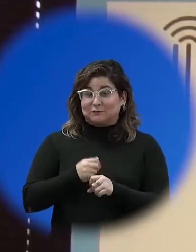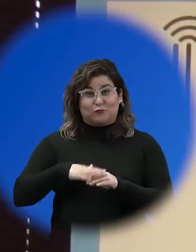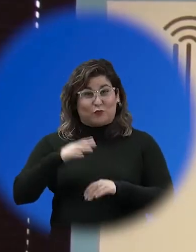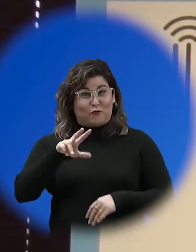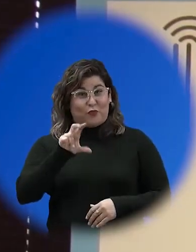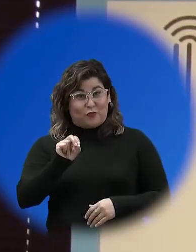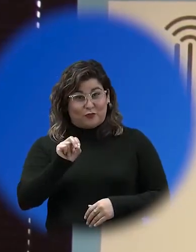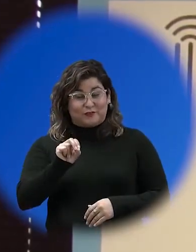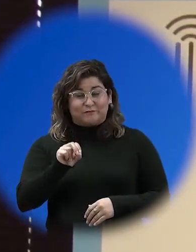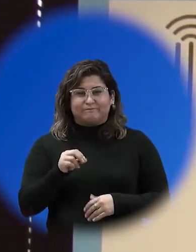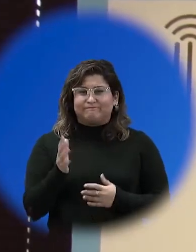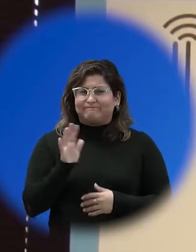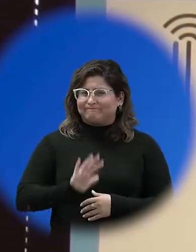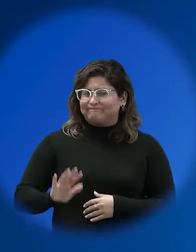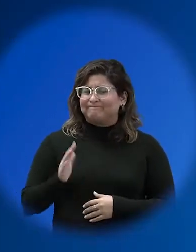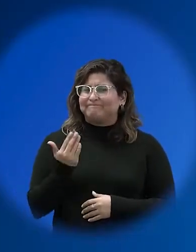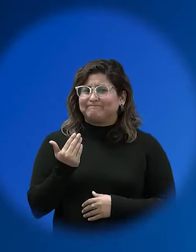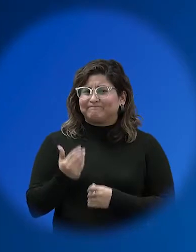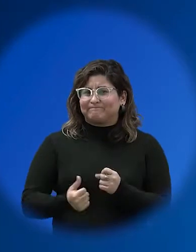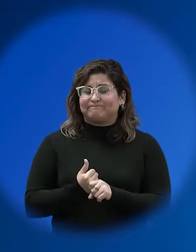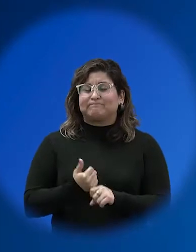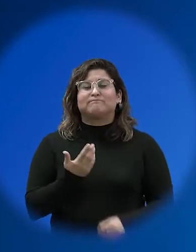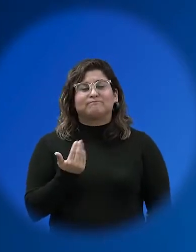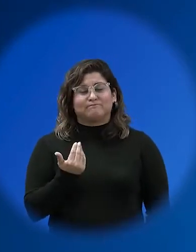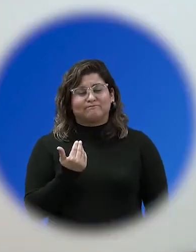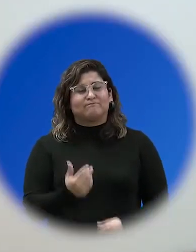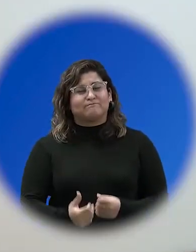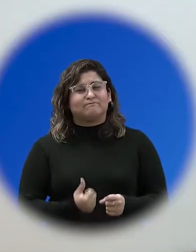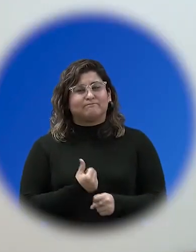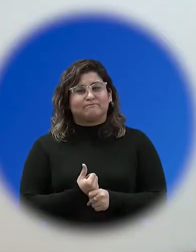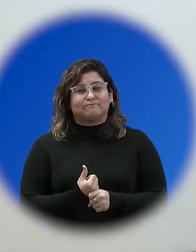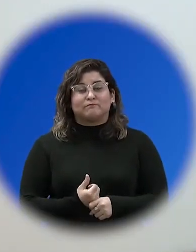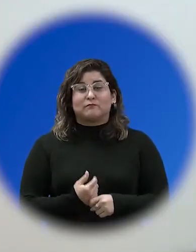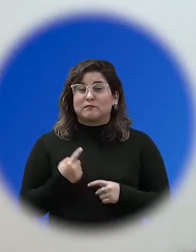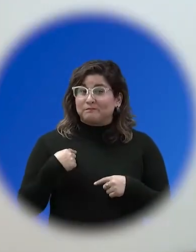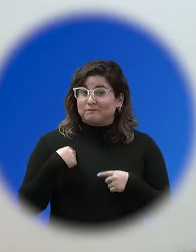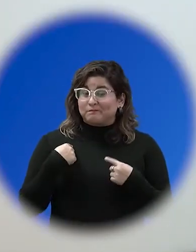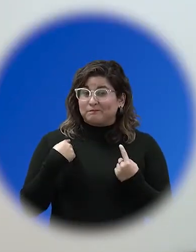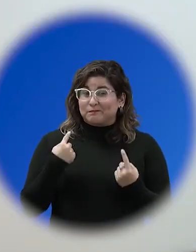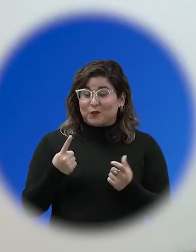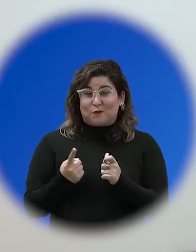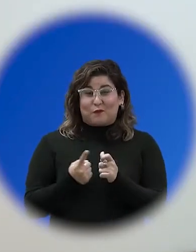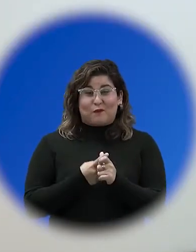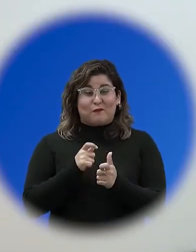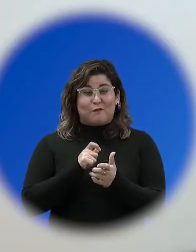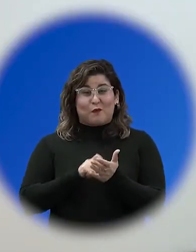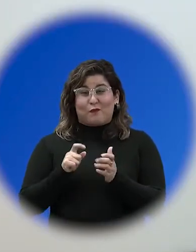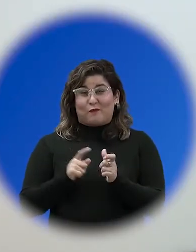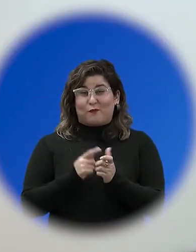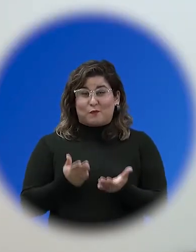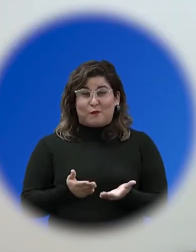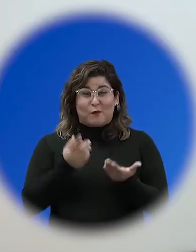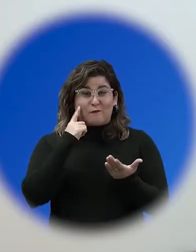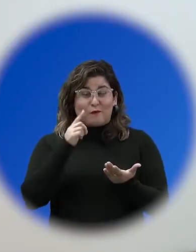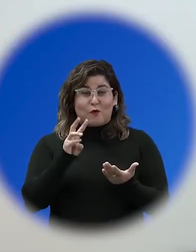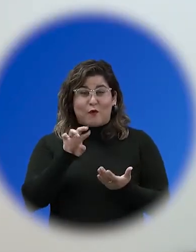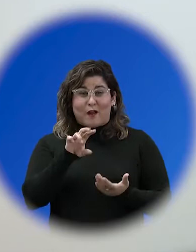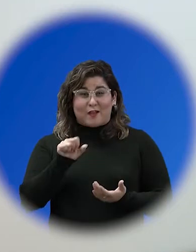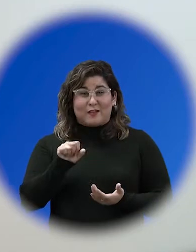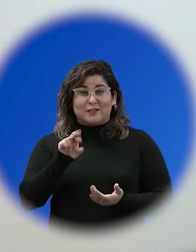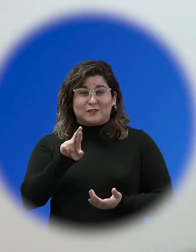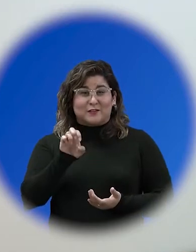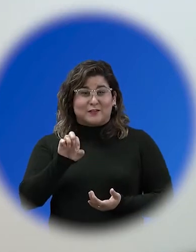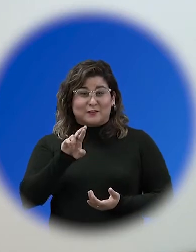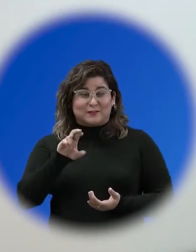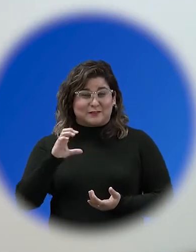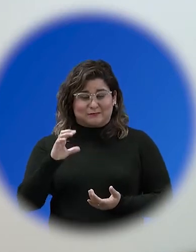For about 15 years. 15 years now. Since we first wrote the first proposal for the wireless RERC, so